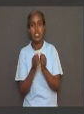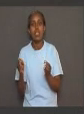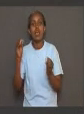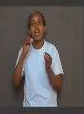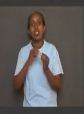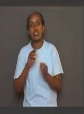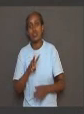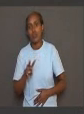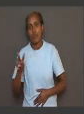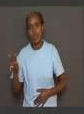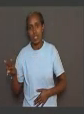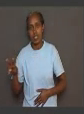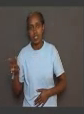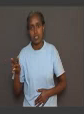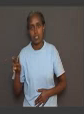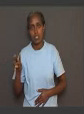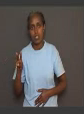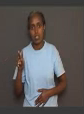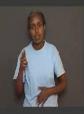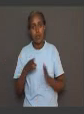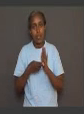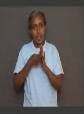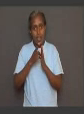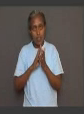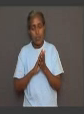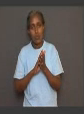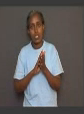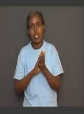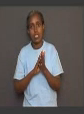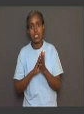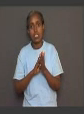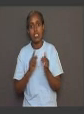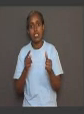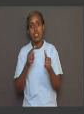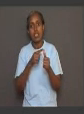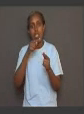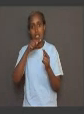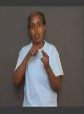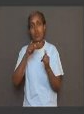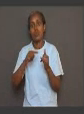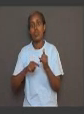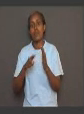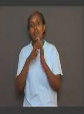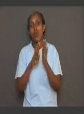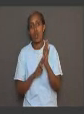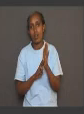of vectors by reviewing the tail-to-tip rule.